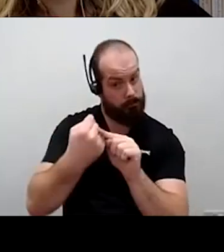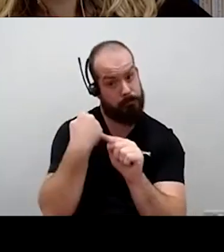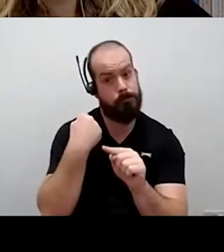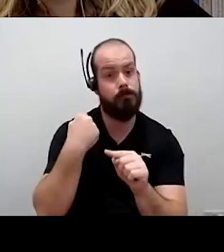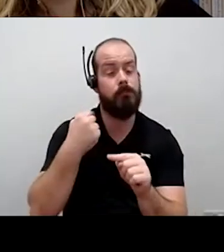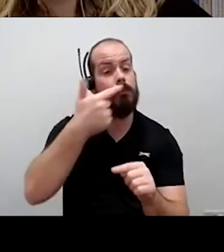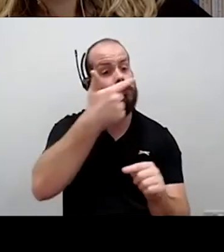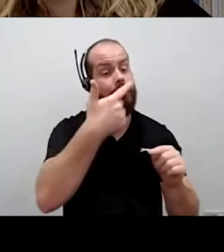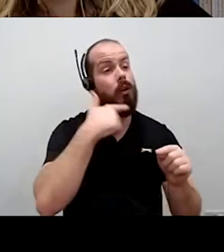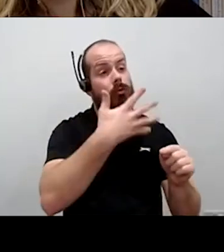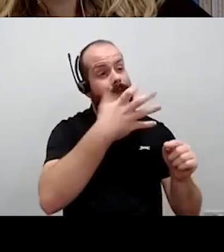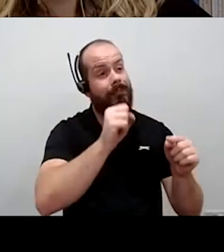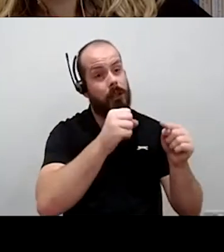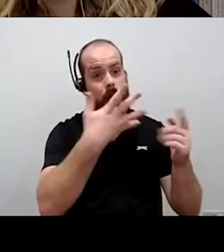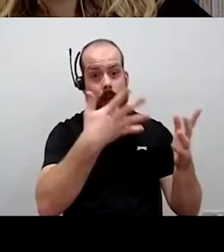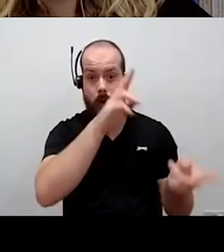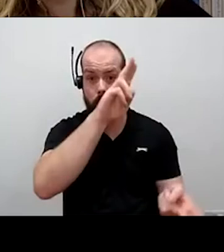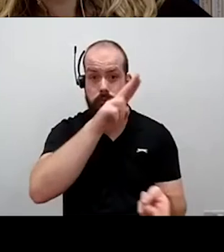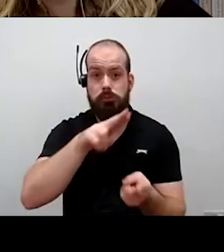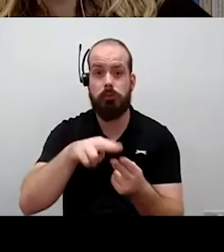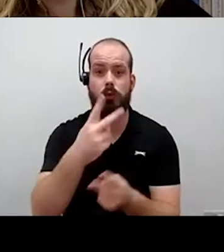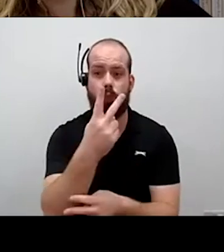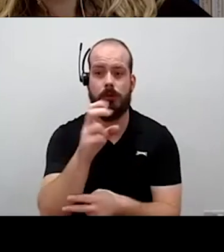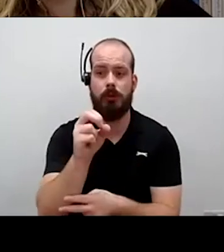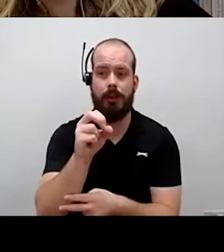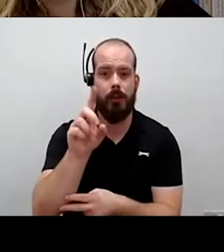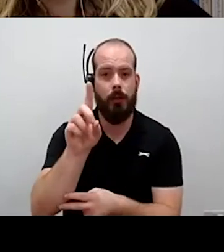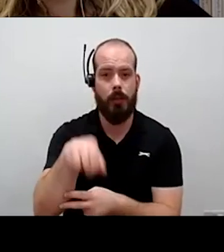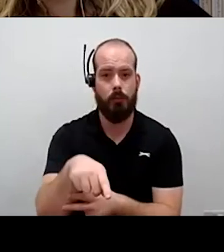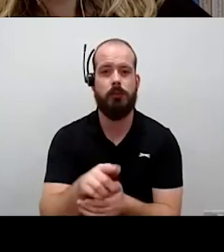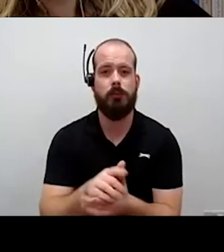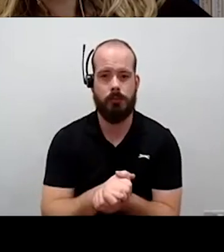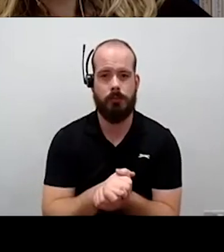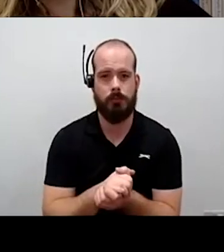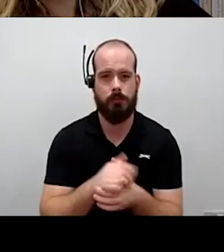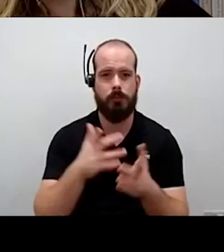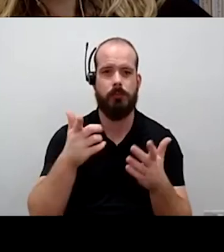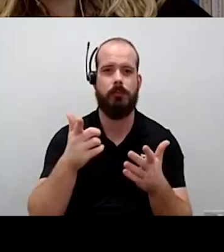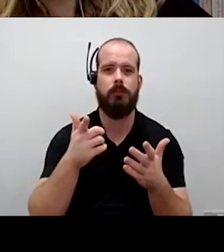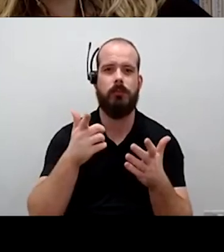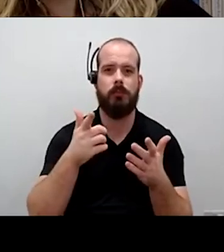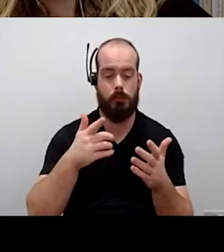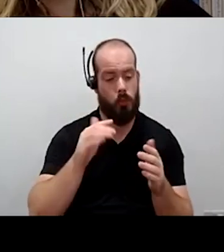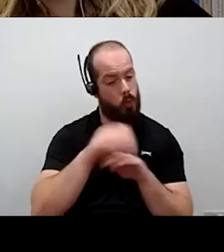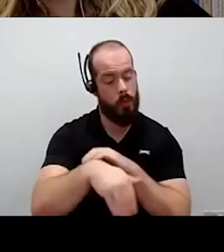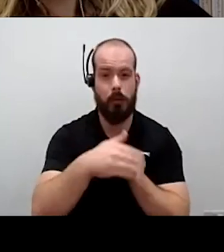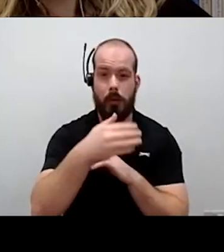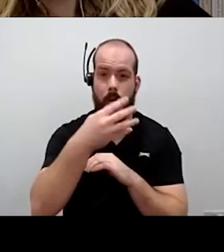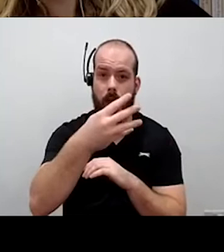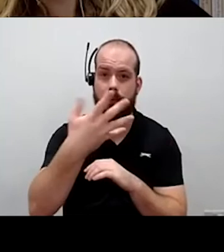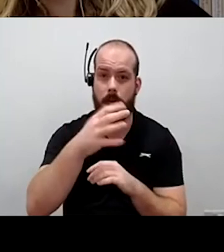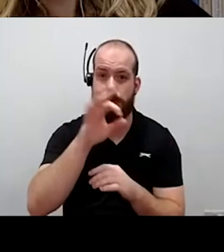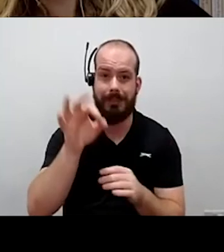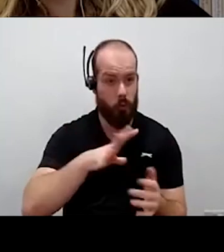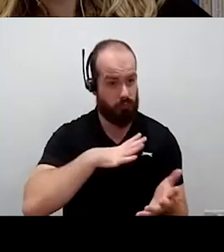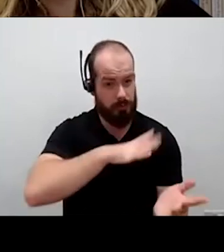from 750,000 was down to 20,000. So not more than 90%, 95% of the way was already